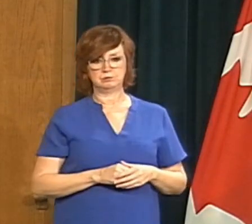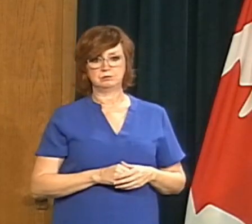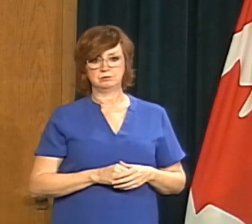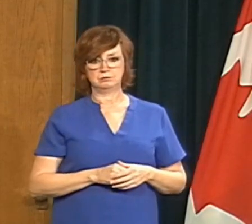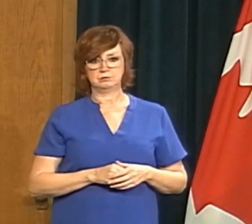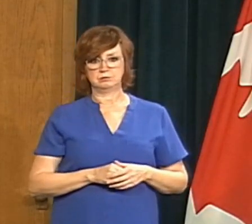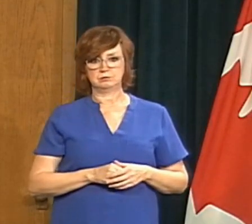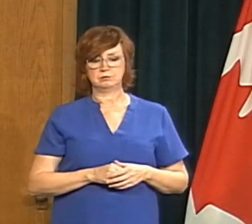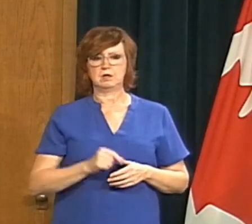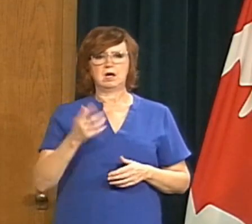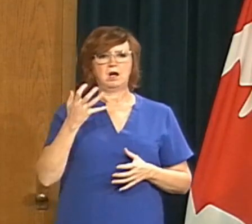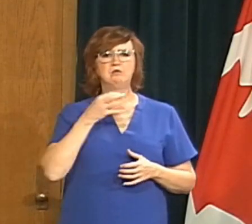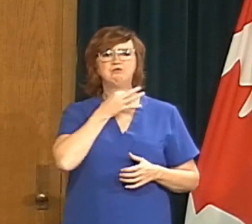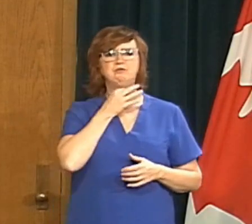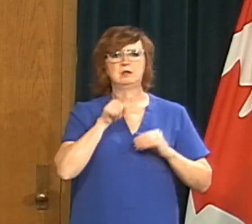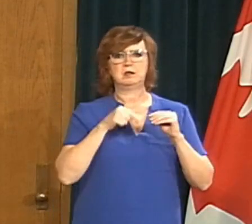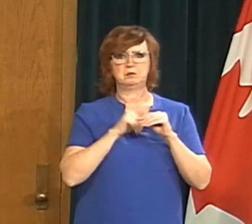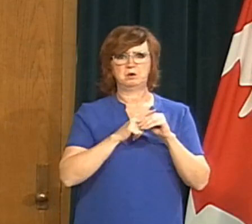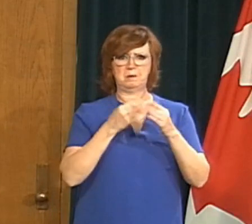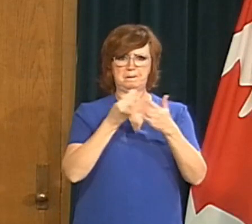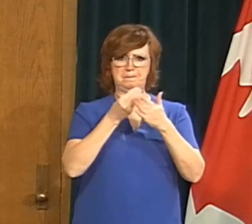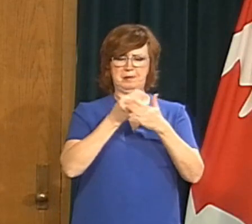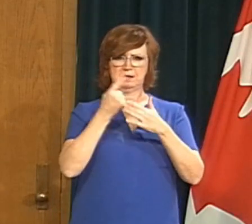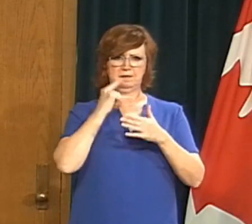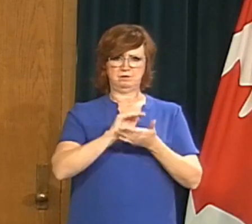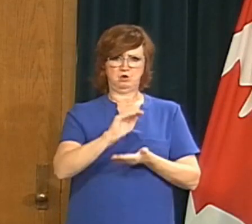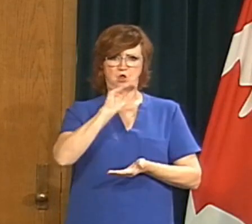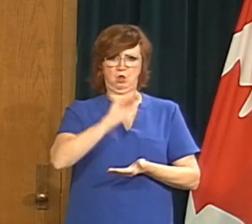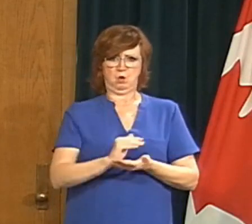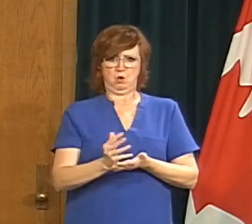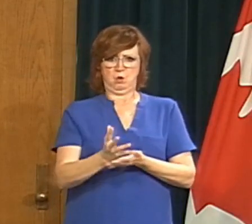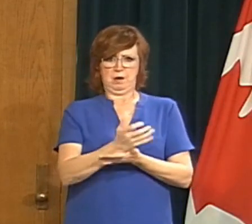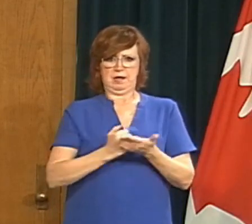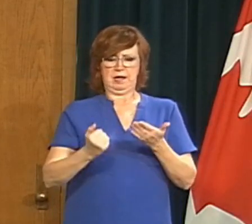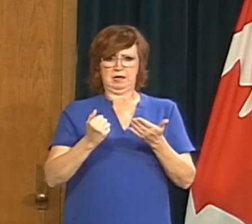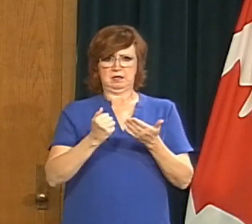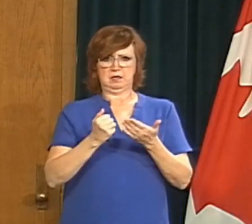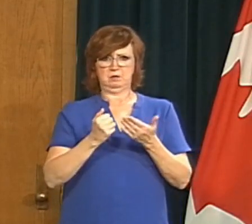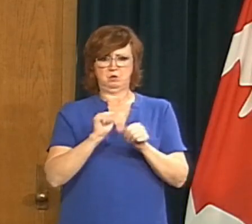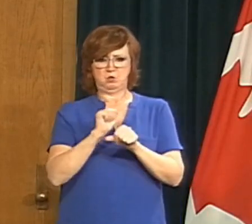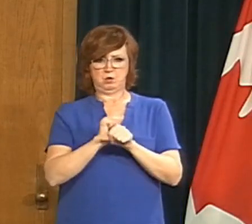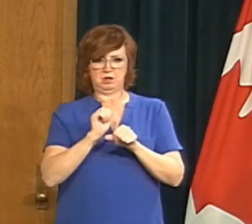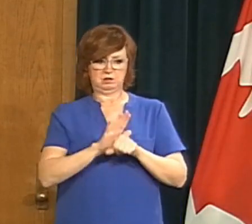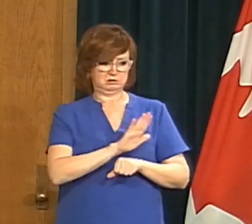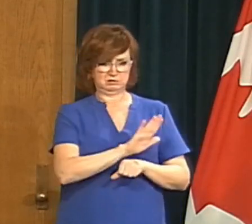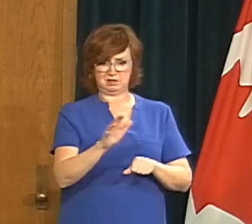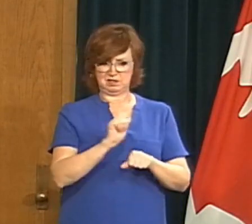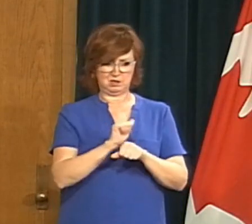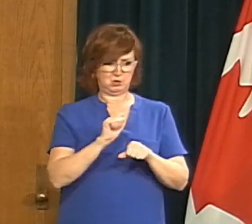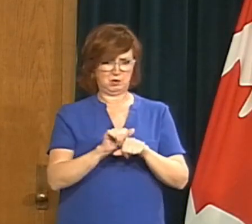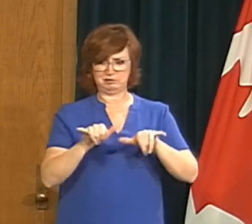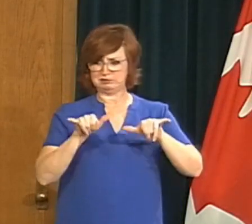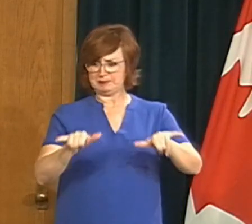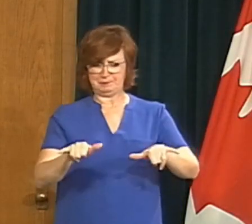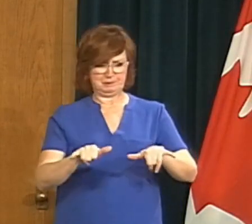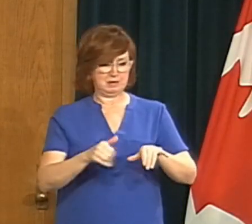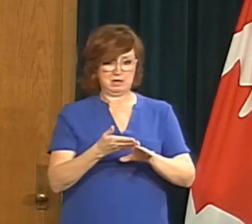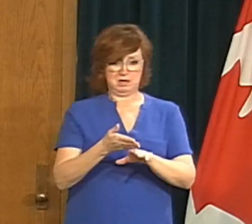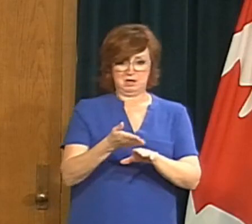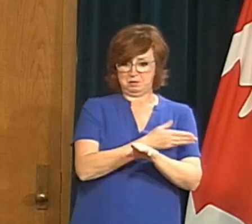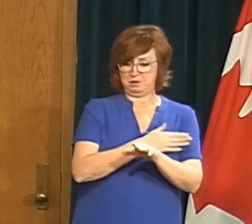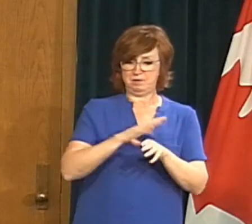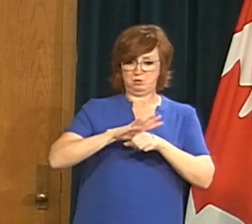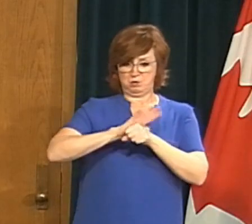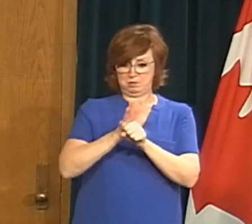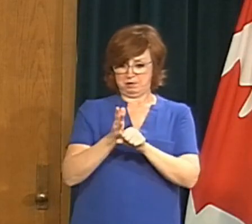support for low-income workers. The work they do didn't change before the pandemic, and it hasn't changed, and it won't be changing once